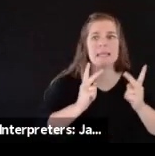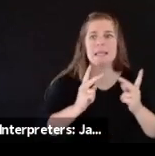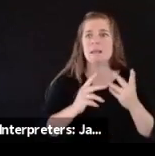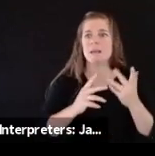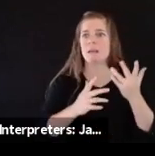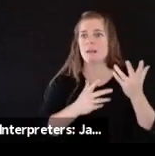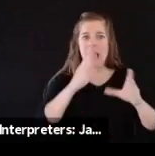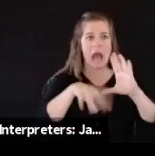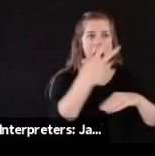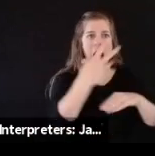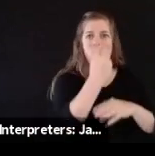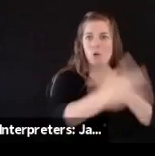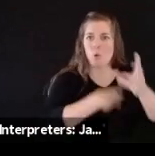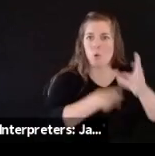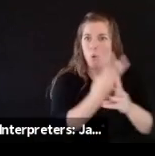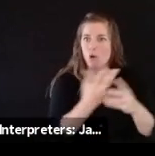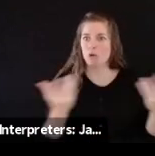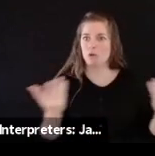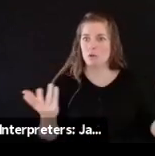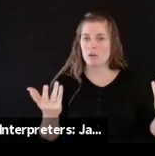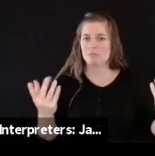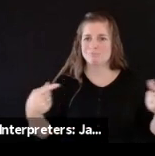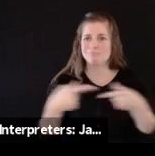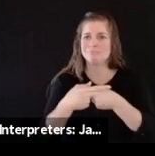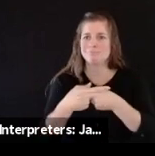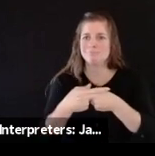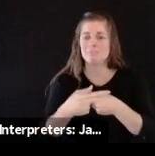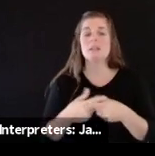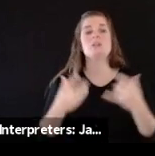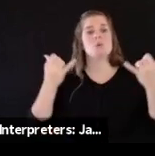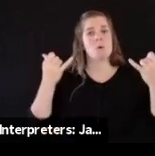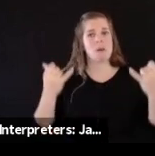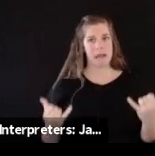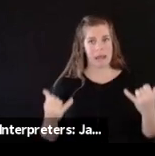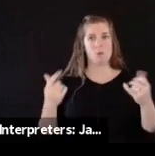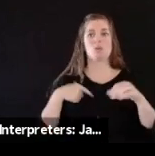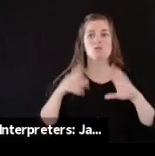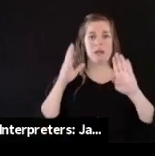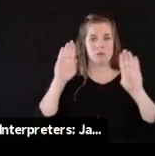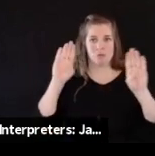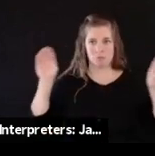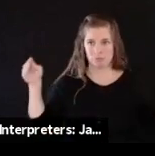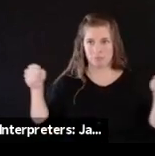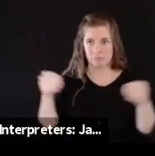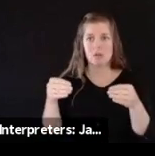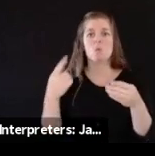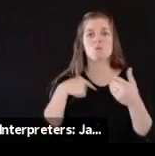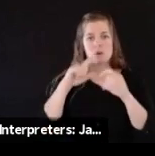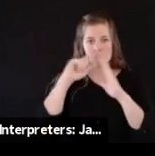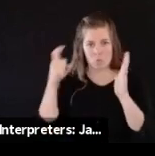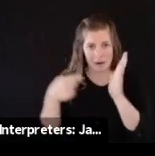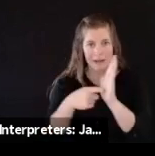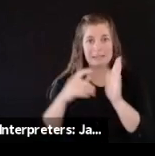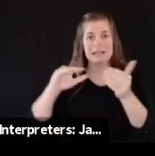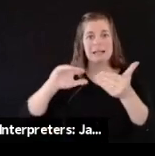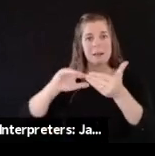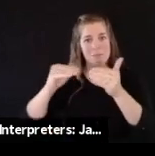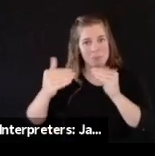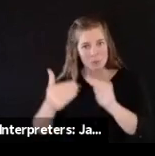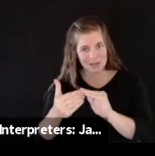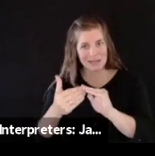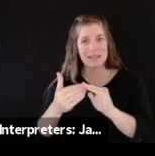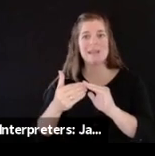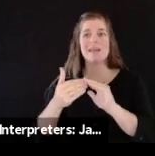exponentially exposed to. So we are now moving to a space where we recognize community and societal